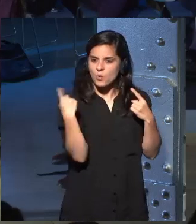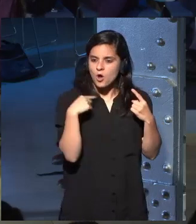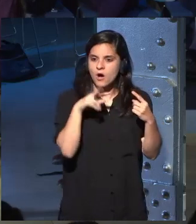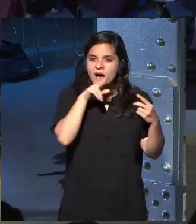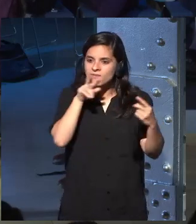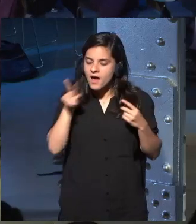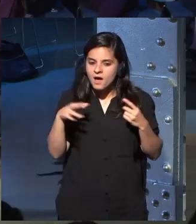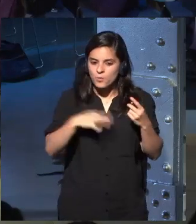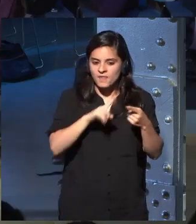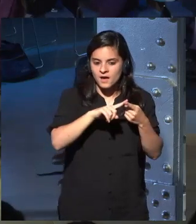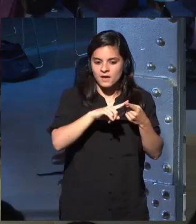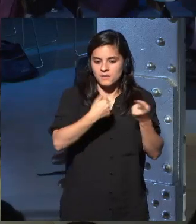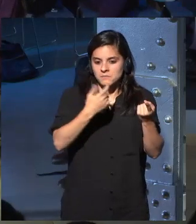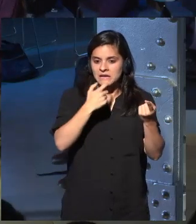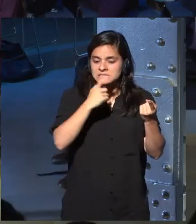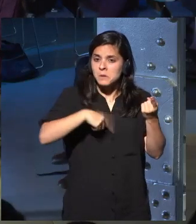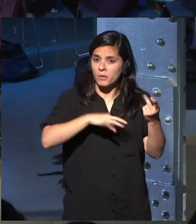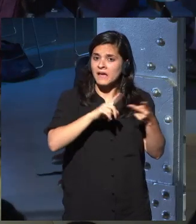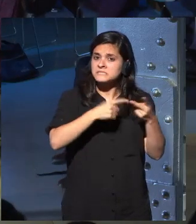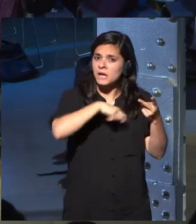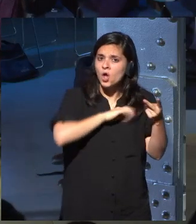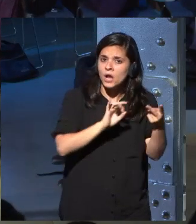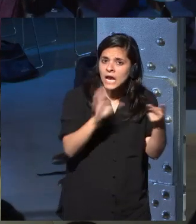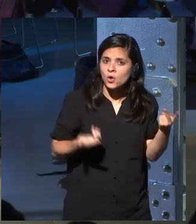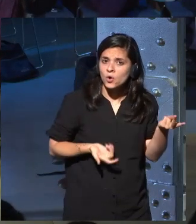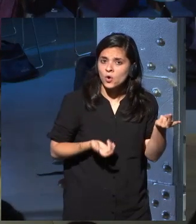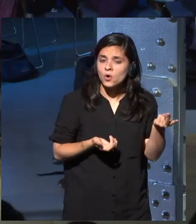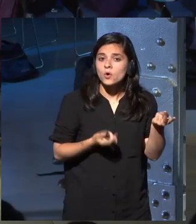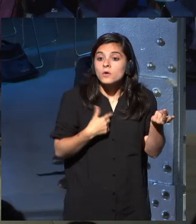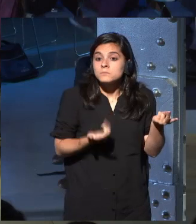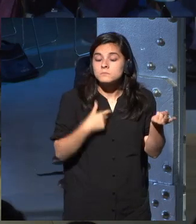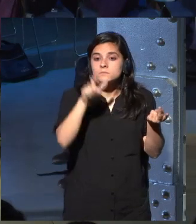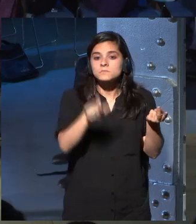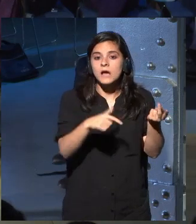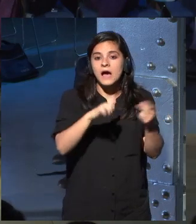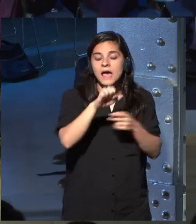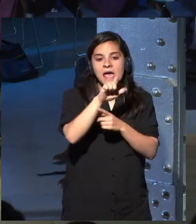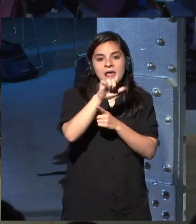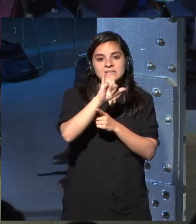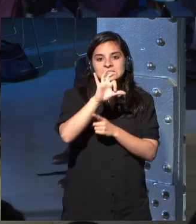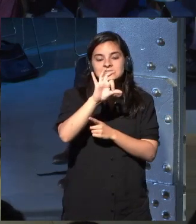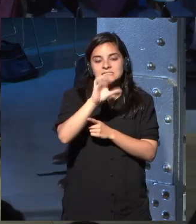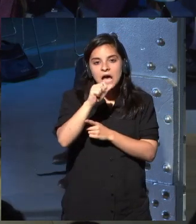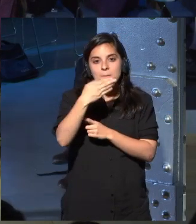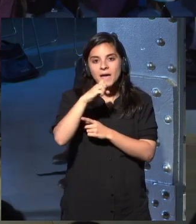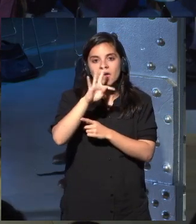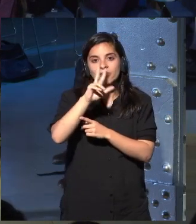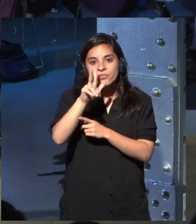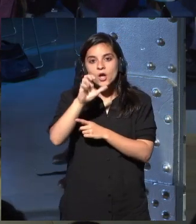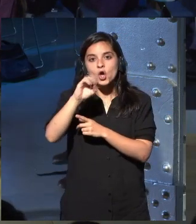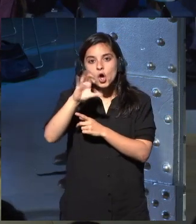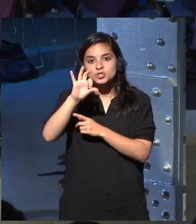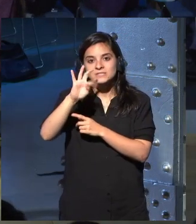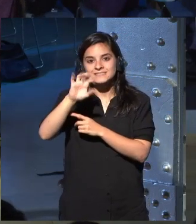Elizabeth Costello, who figures in a number of the stories in Siete Cuentos Morales, has appeared